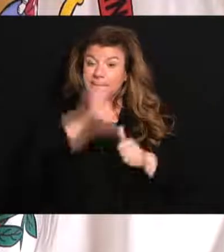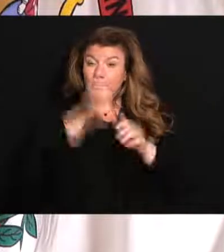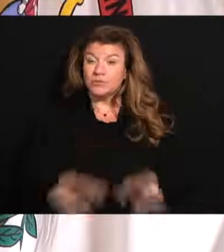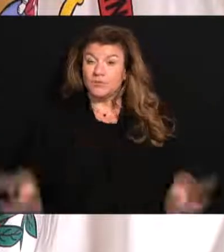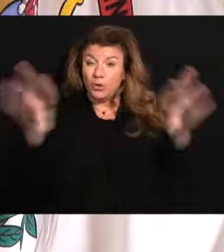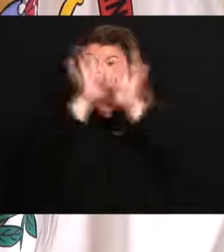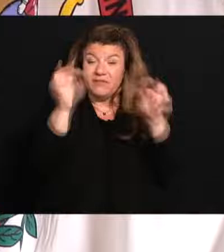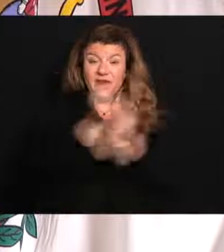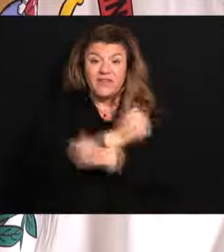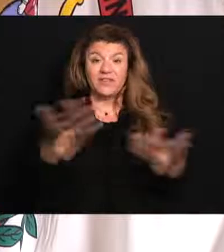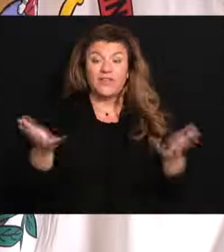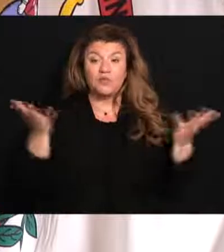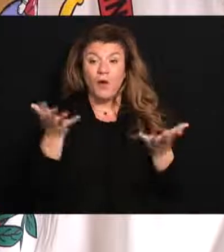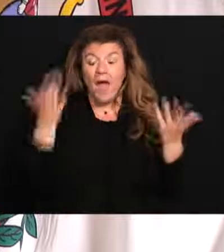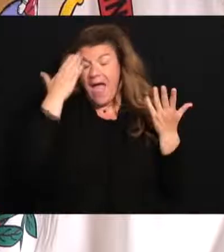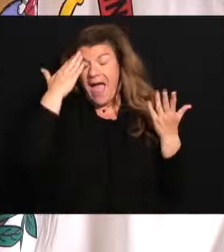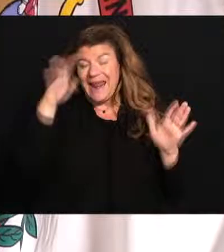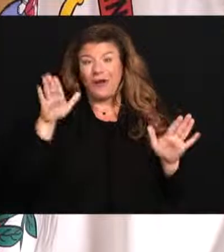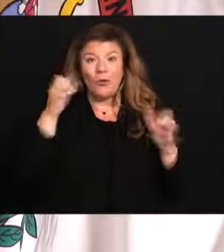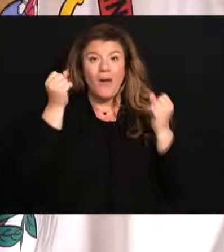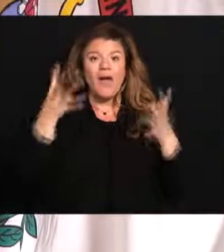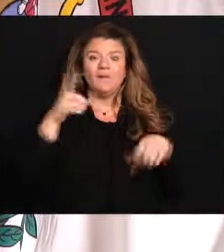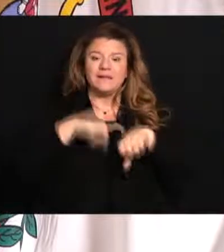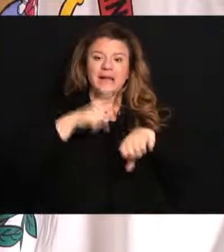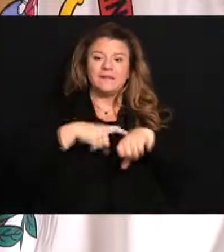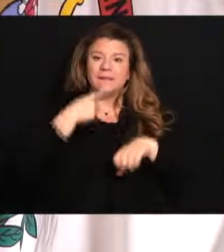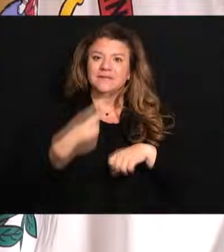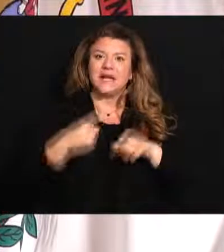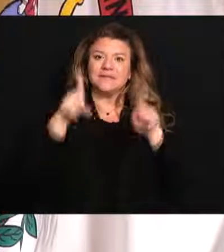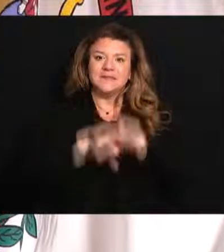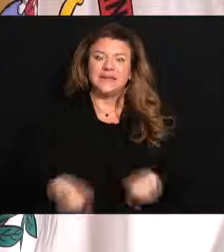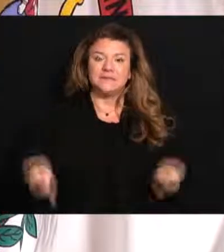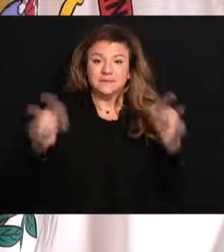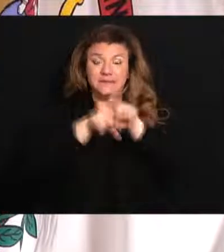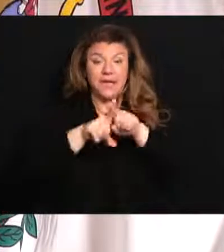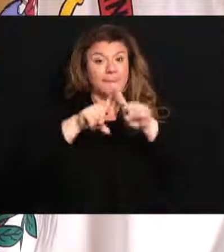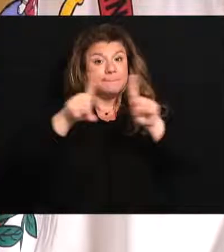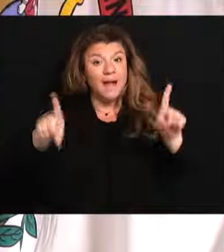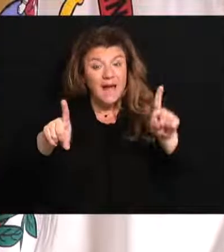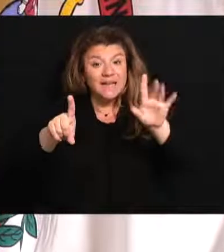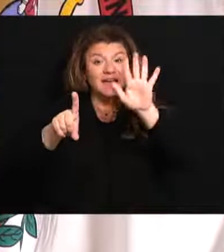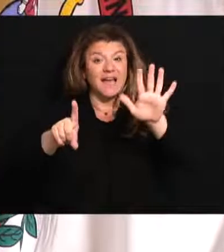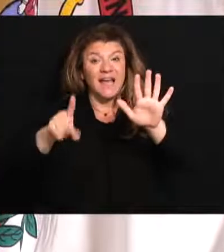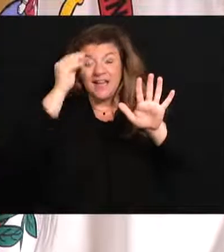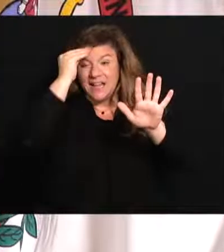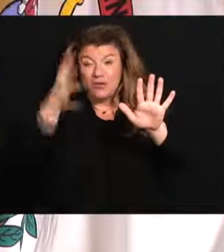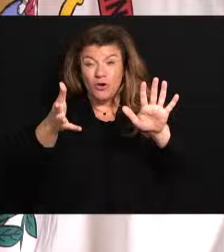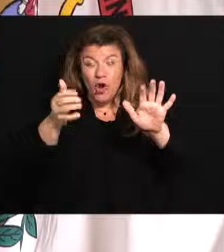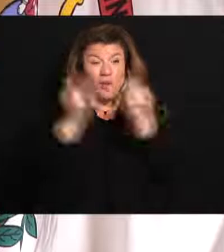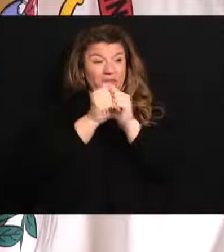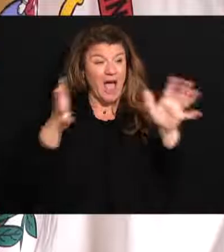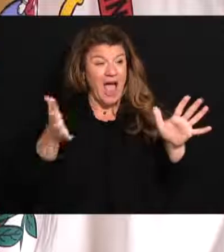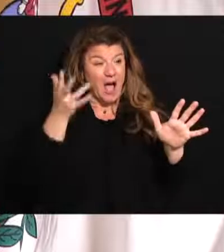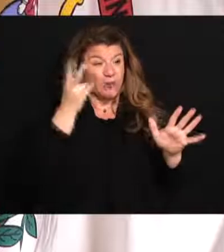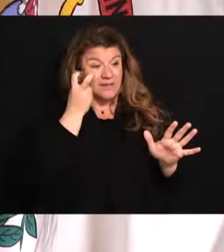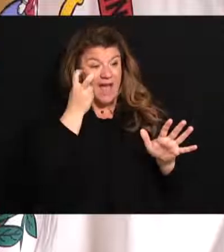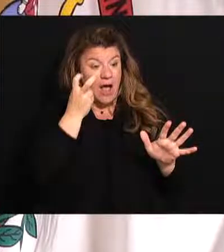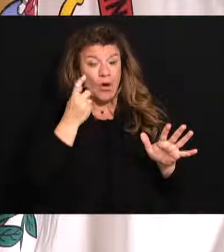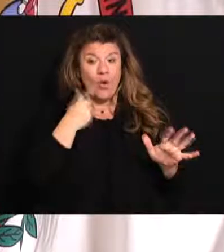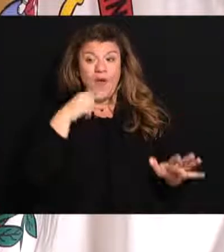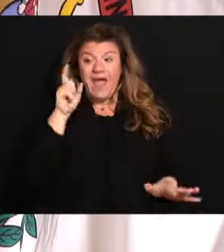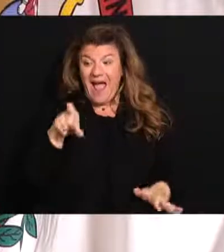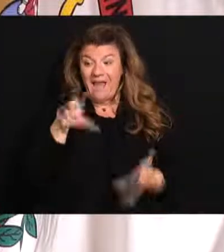thing. And I don't know how many times I got to say the exact same thing. But the bottom line, without any doubt, is we got to live with